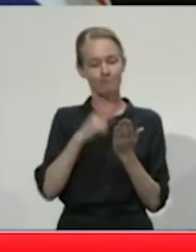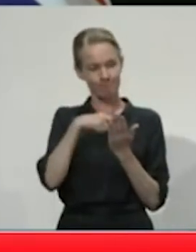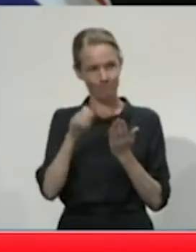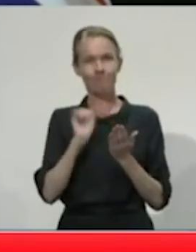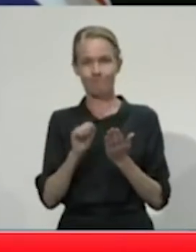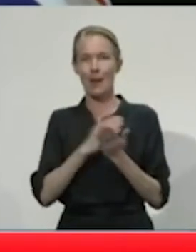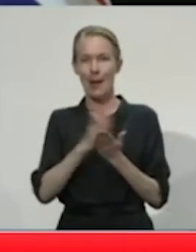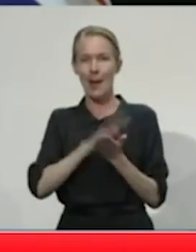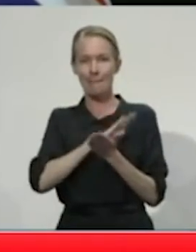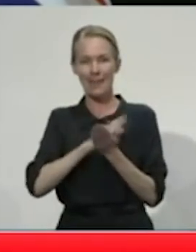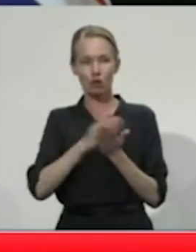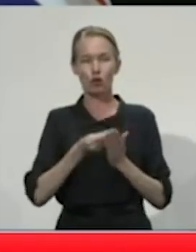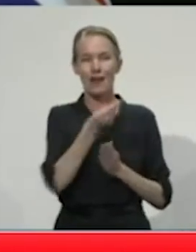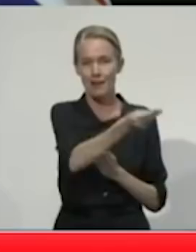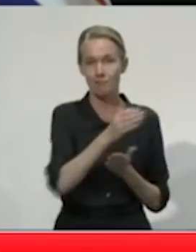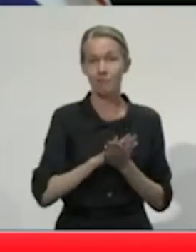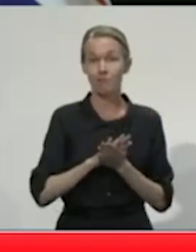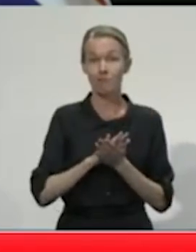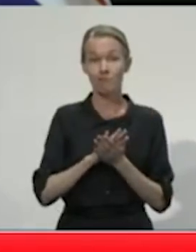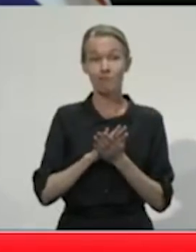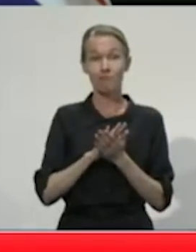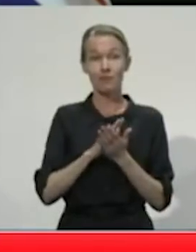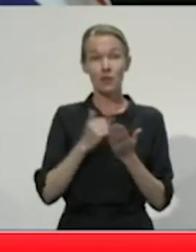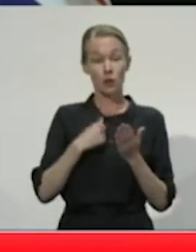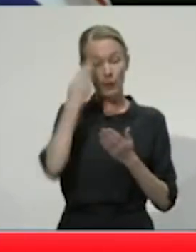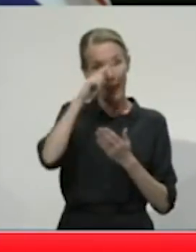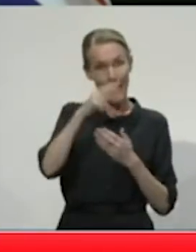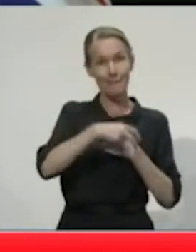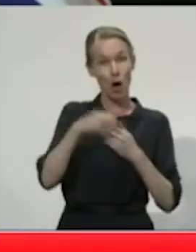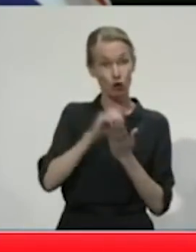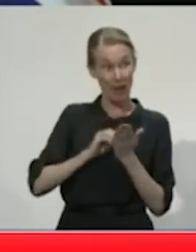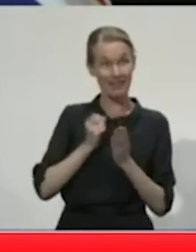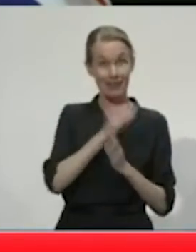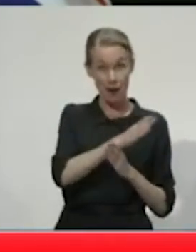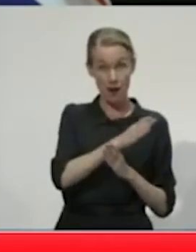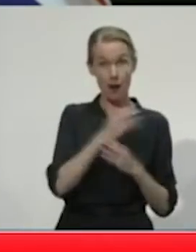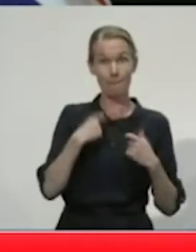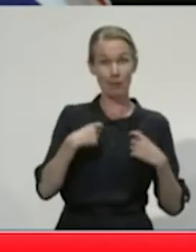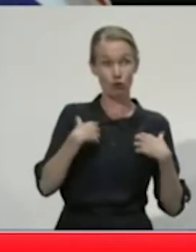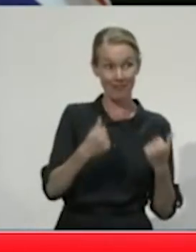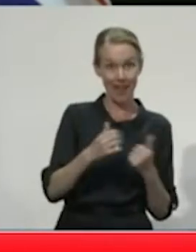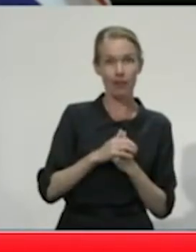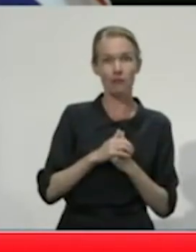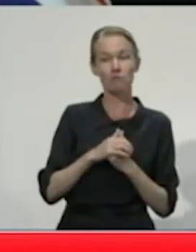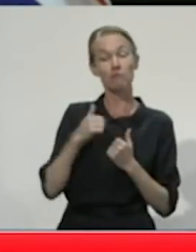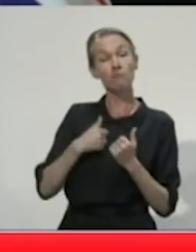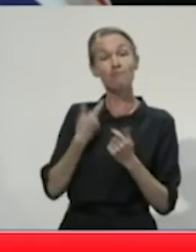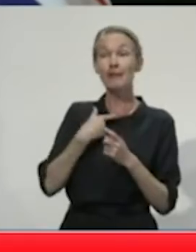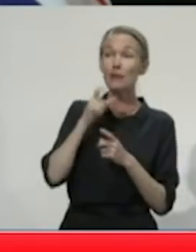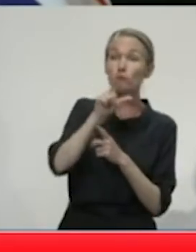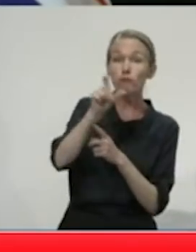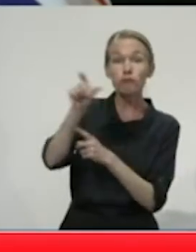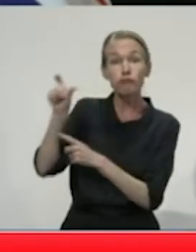QR codes, is only stored on the phone, and it is deleted after 31 days. It is up to you to share that information